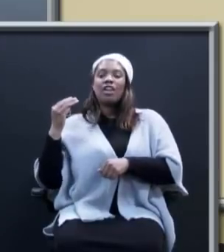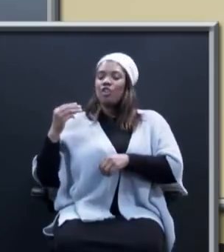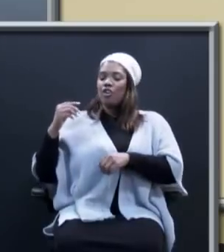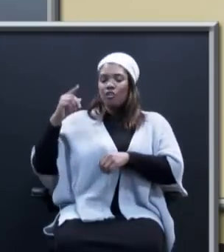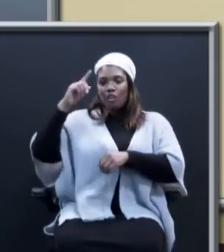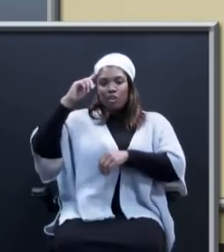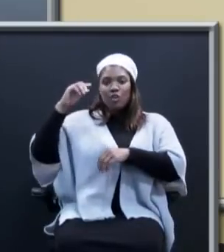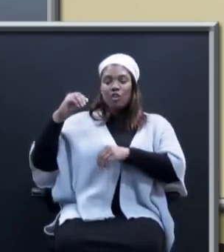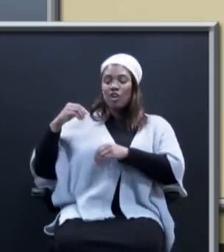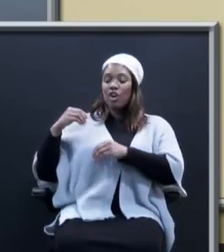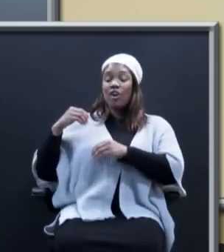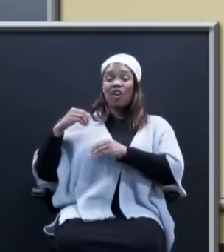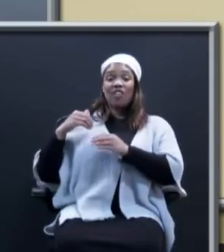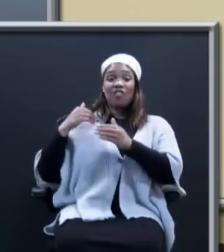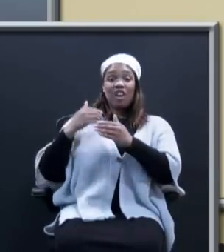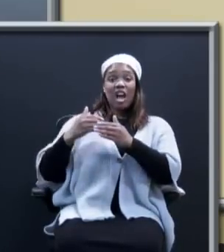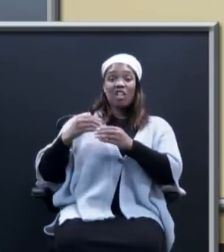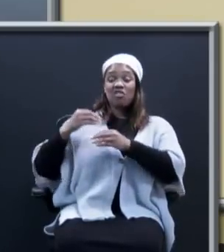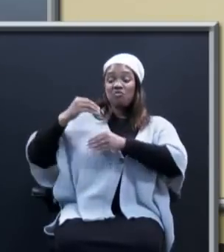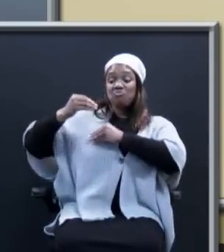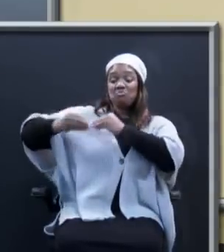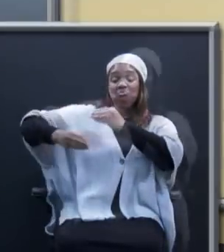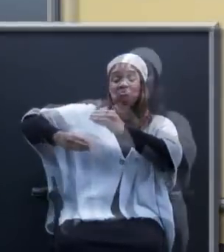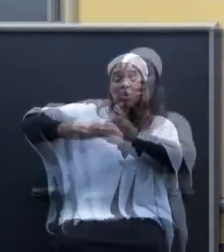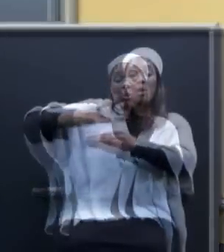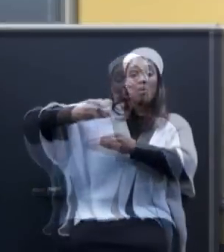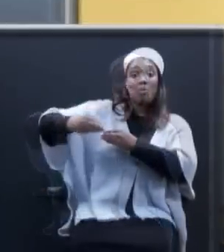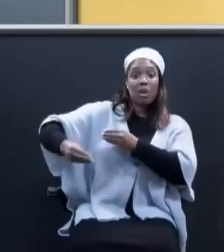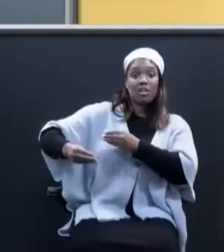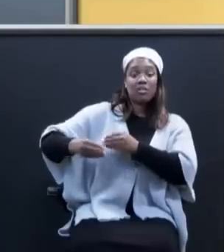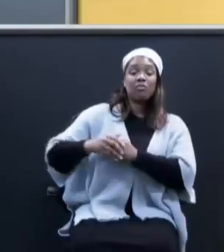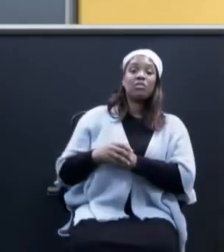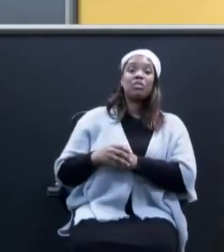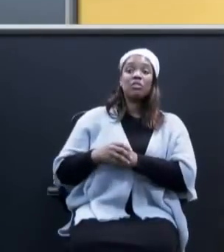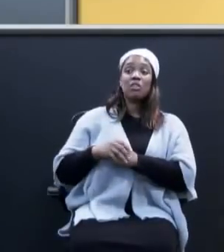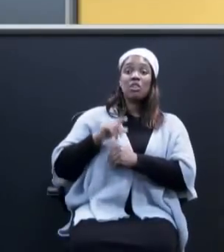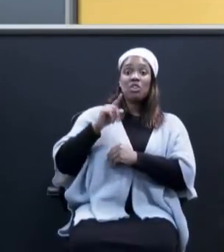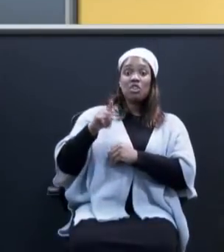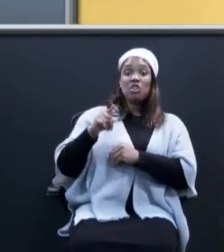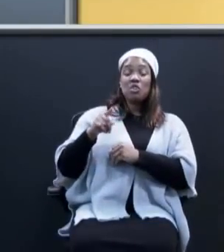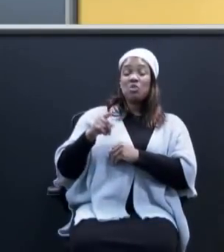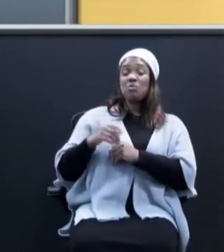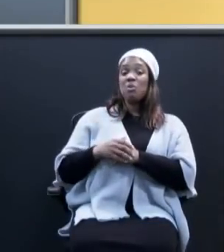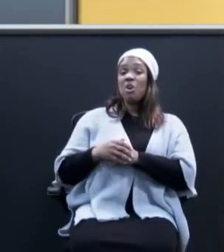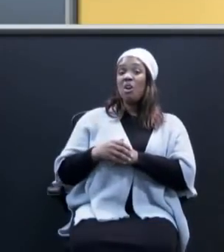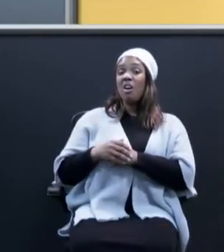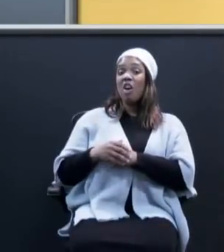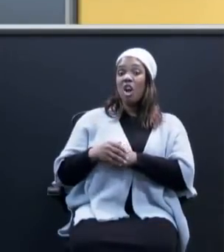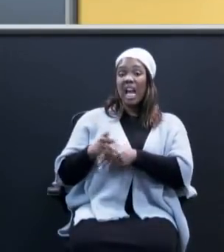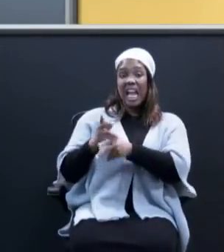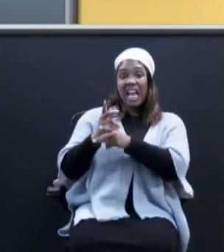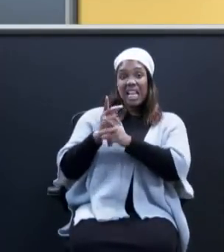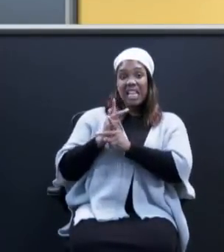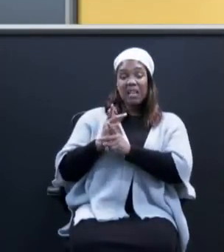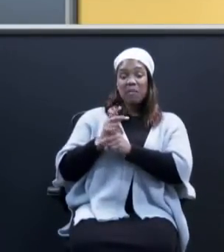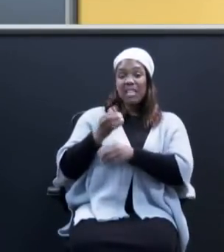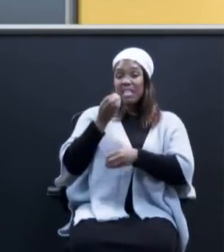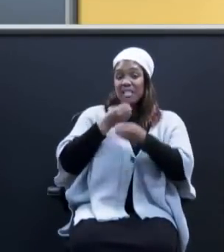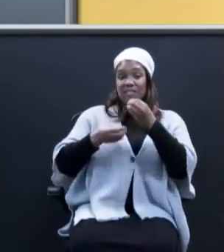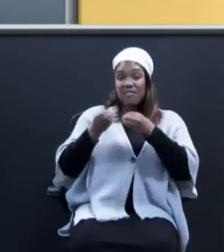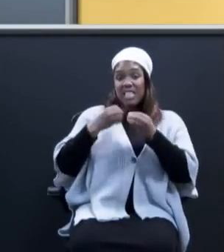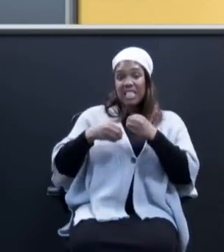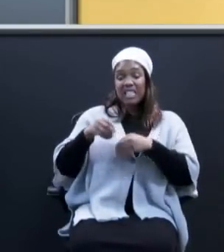generations. It's a memorial, sisters and brothers. And you shall keep it a feast of the Lord throughout